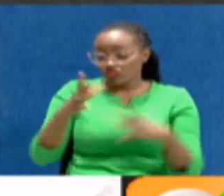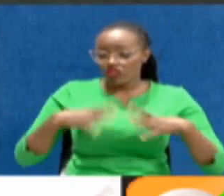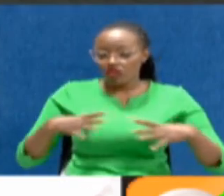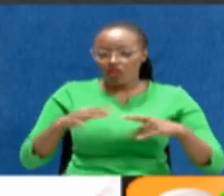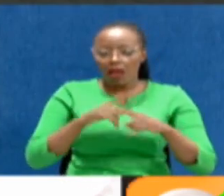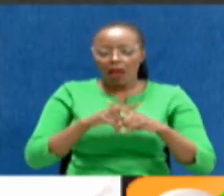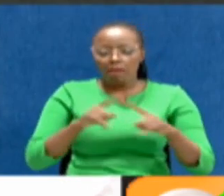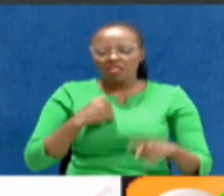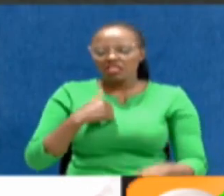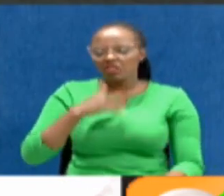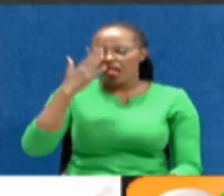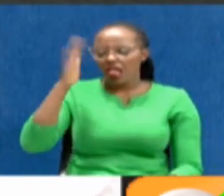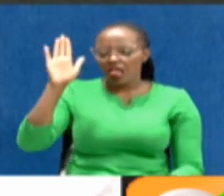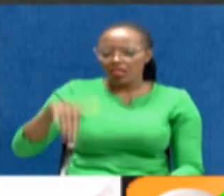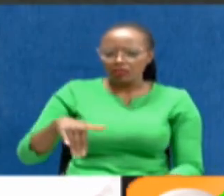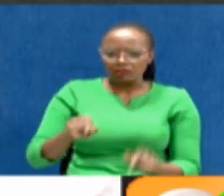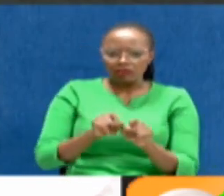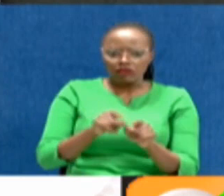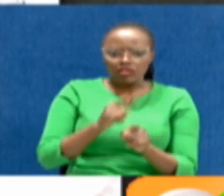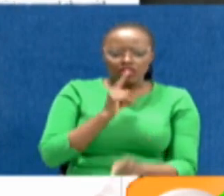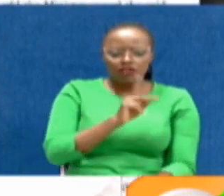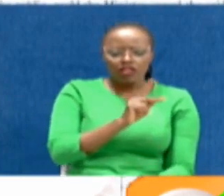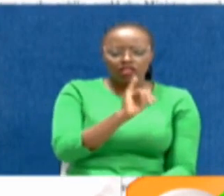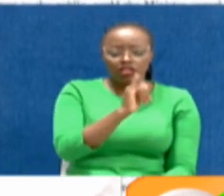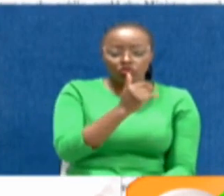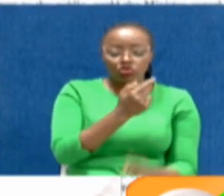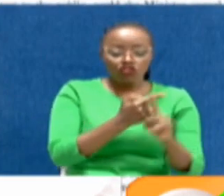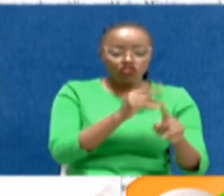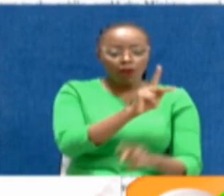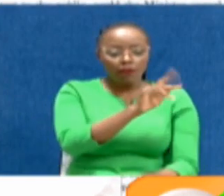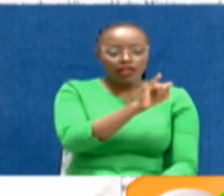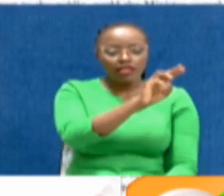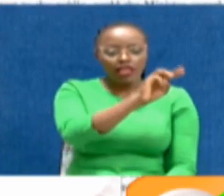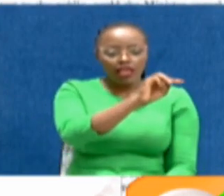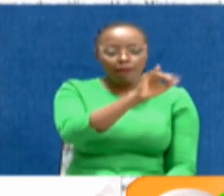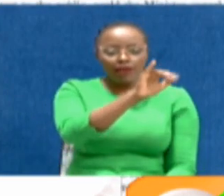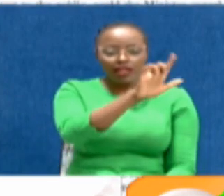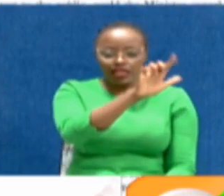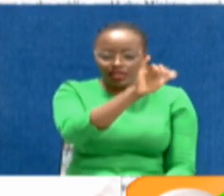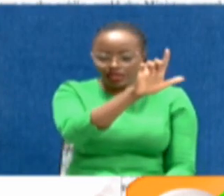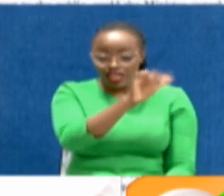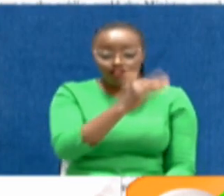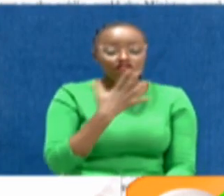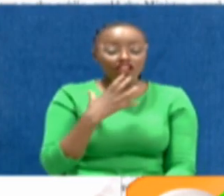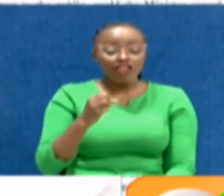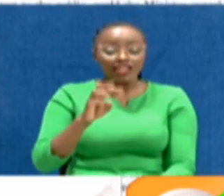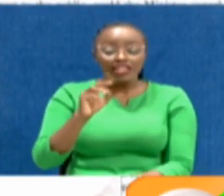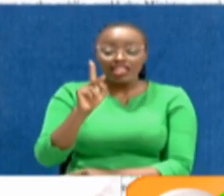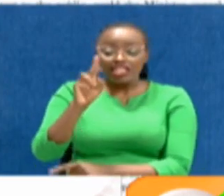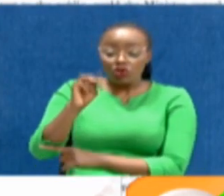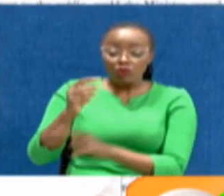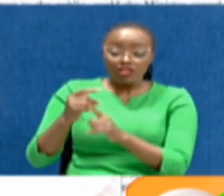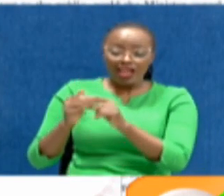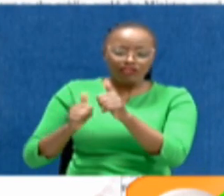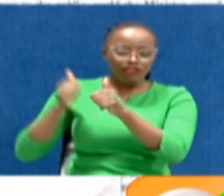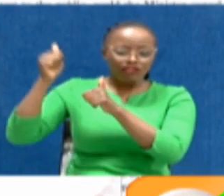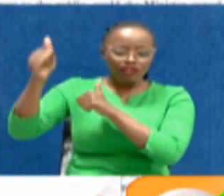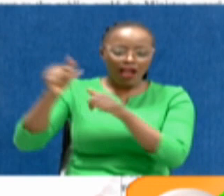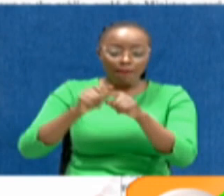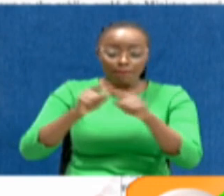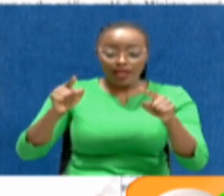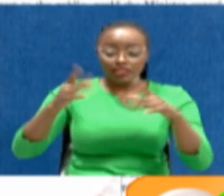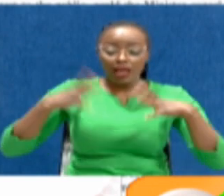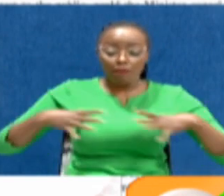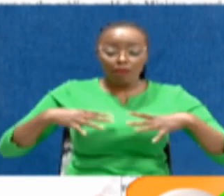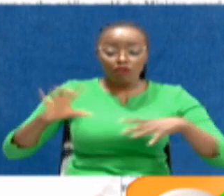in a dismissive tone, Lotodo claimed Muhisa Kitui comes from Kimilili, some 500 kilometers away, but the people of Nairobi needed a